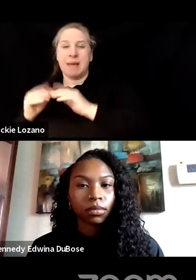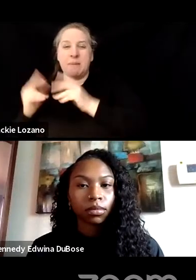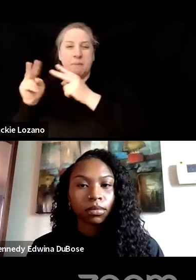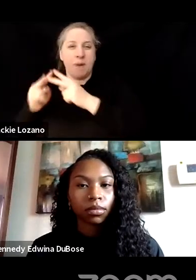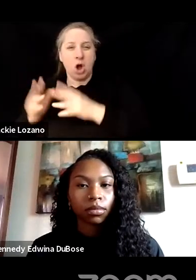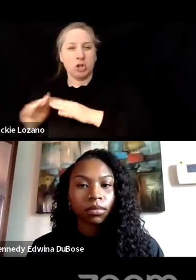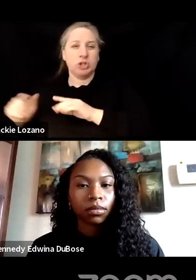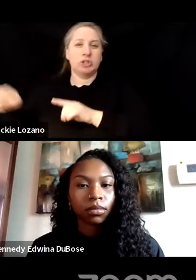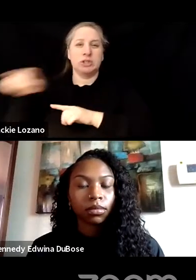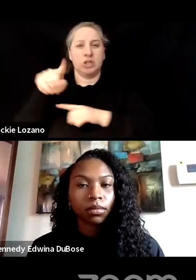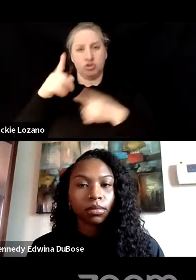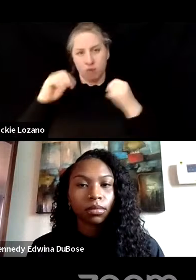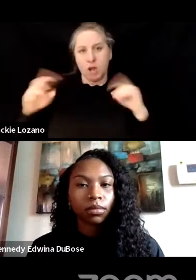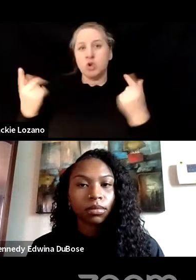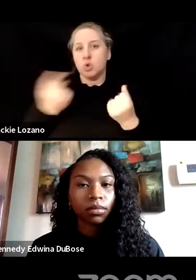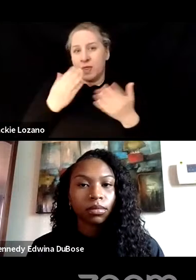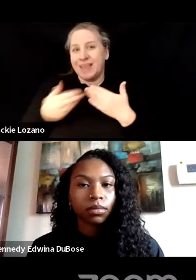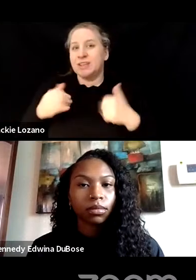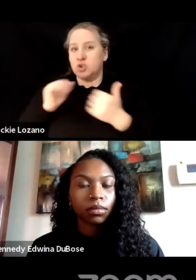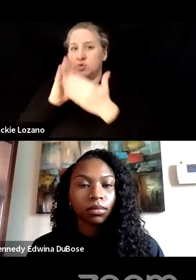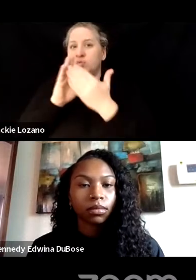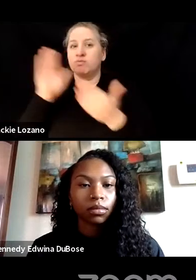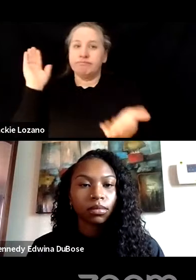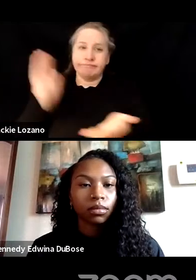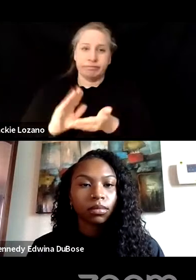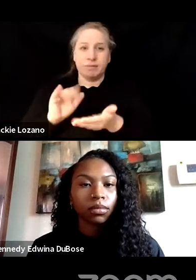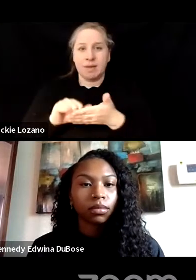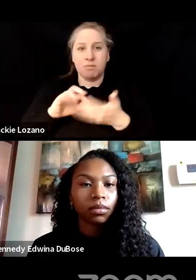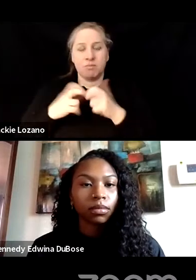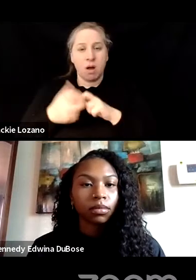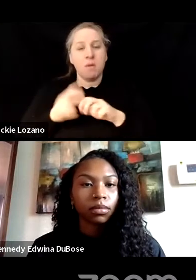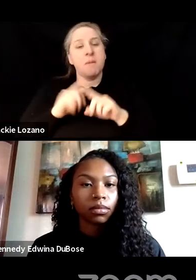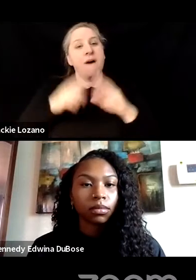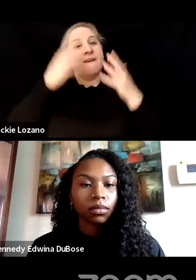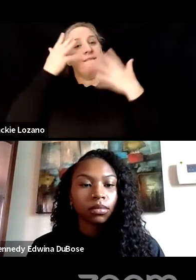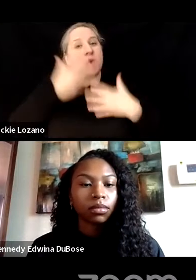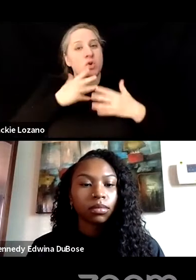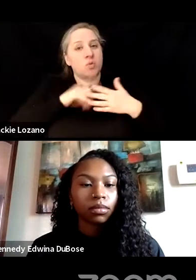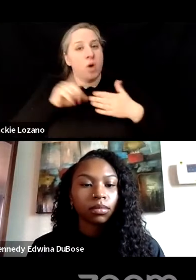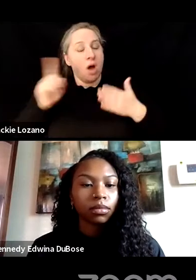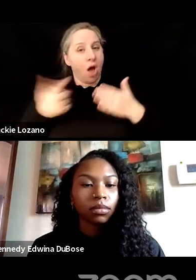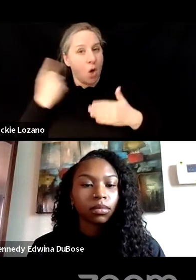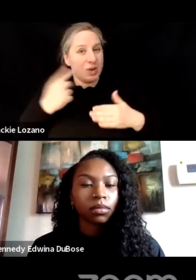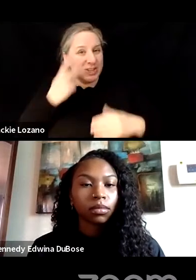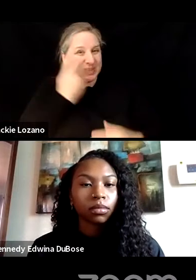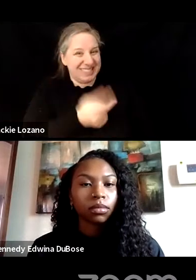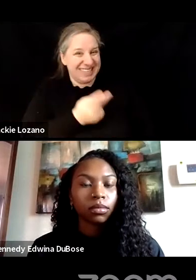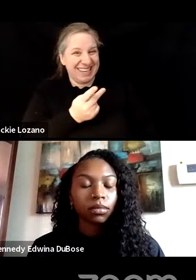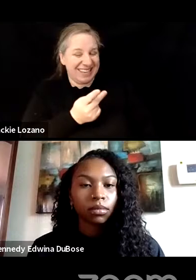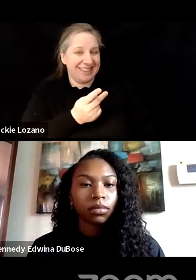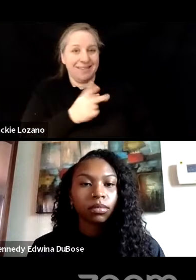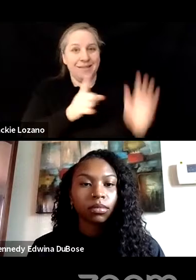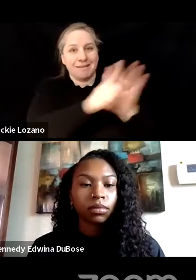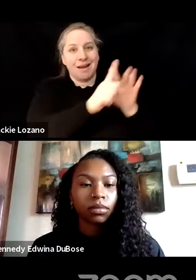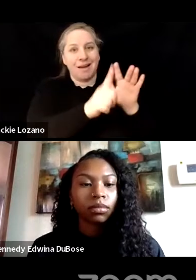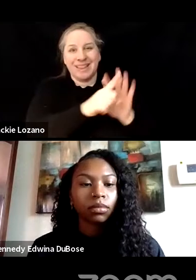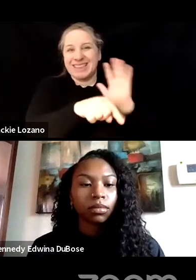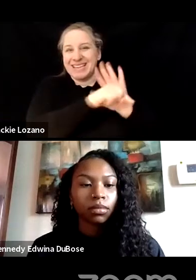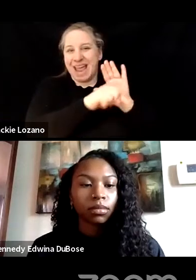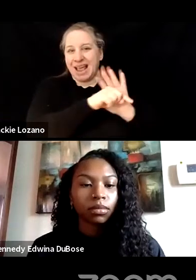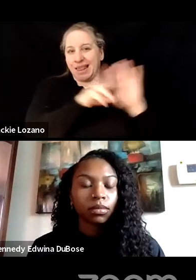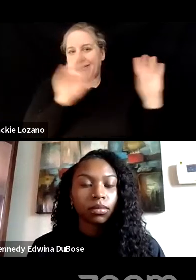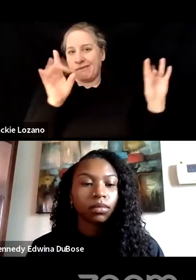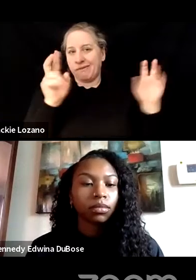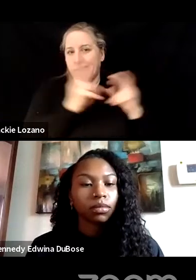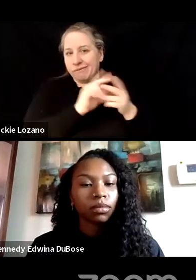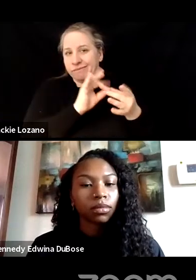are trying to do things to address that. But, you know, unfortunately, what seems to always get the headlines is the negative, right? Too often the negative is